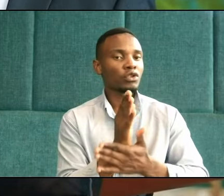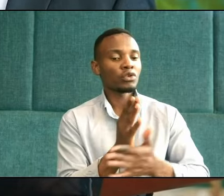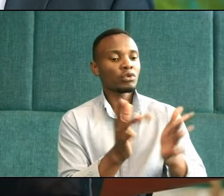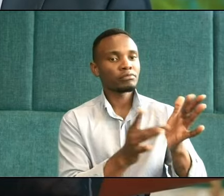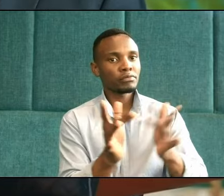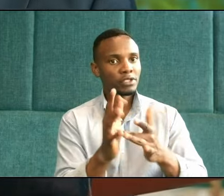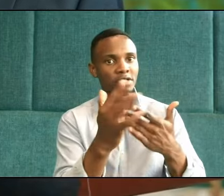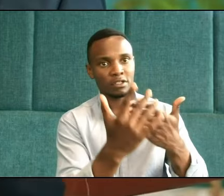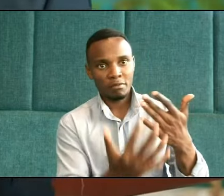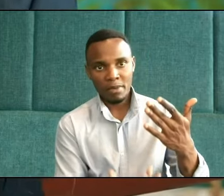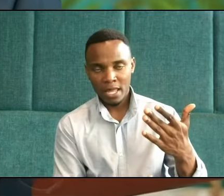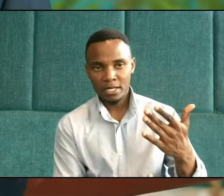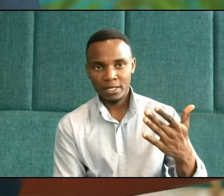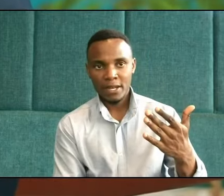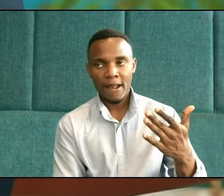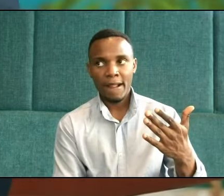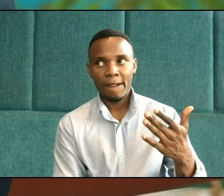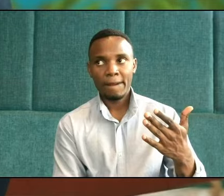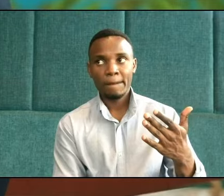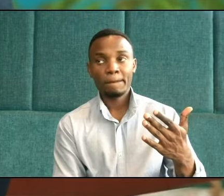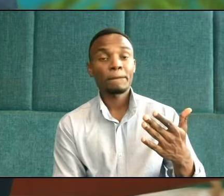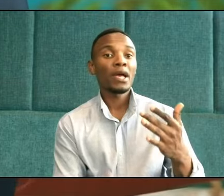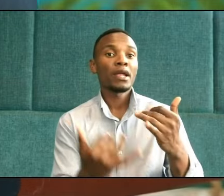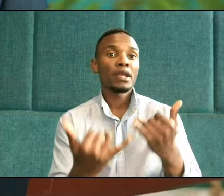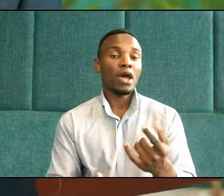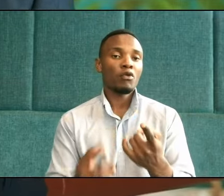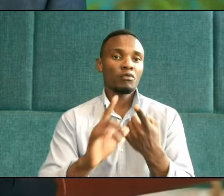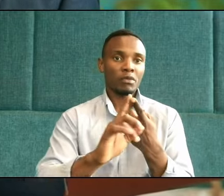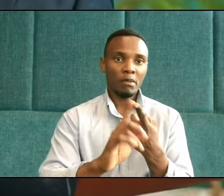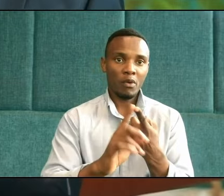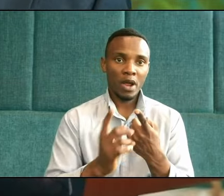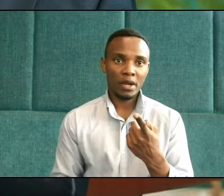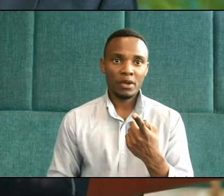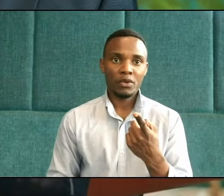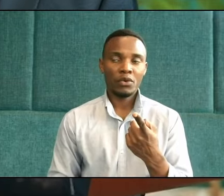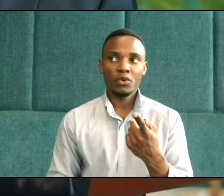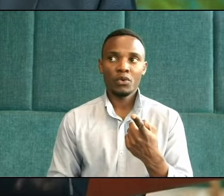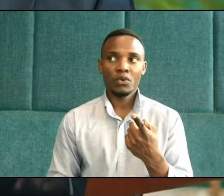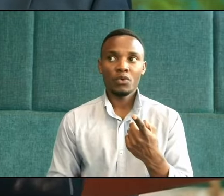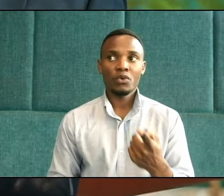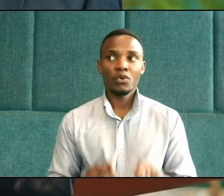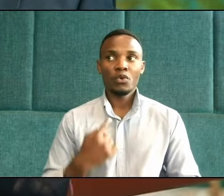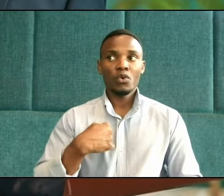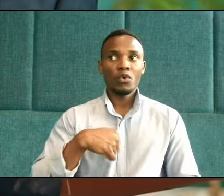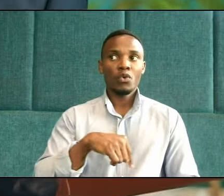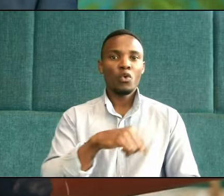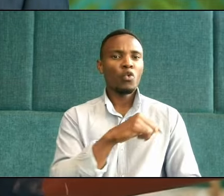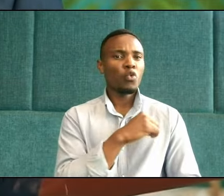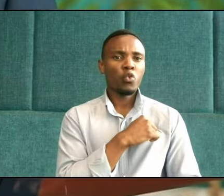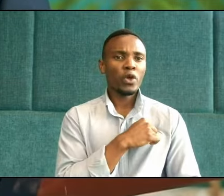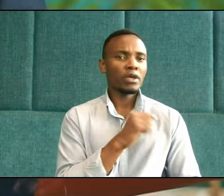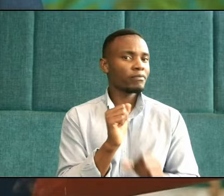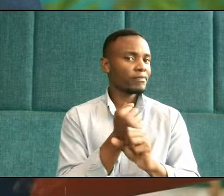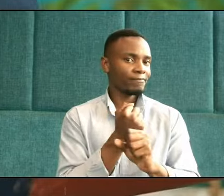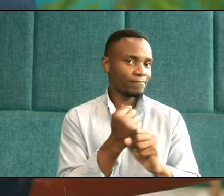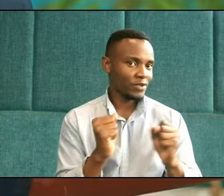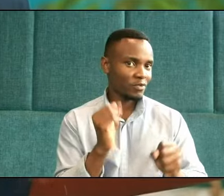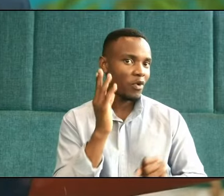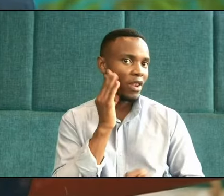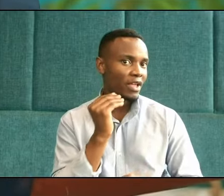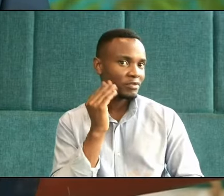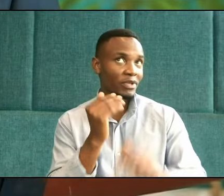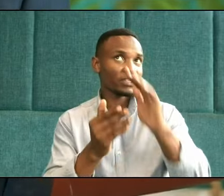Christ, says, number one, we are not under God's wrath.